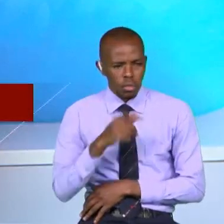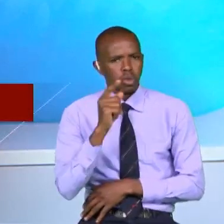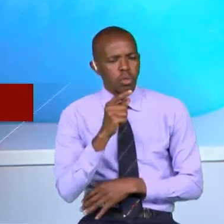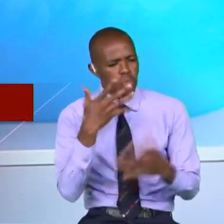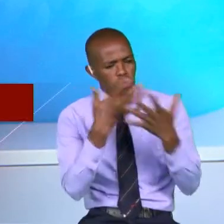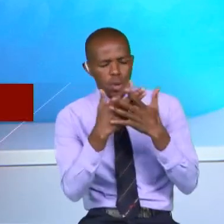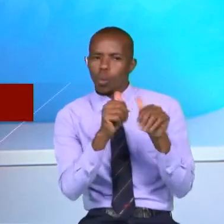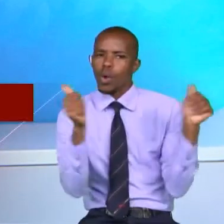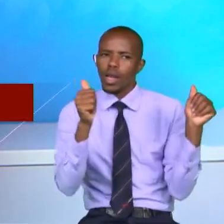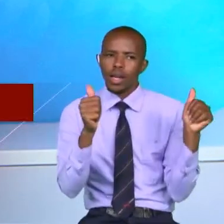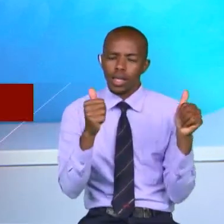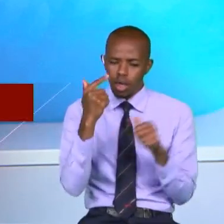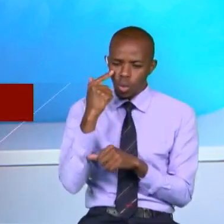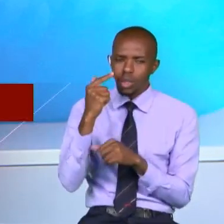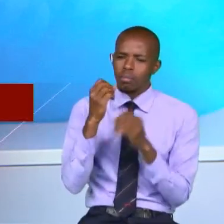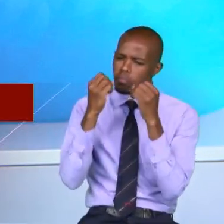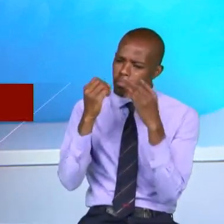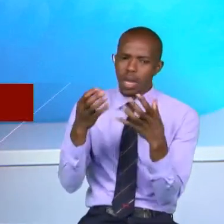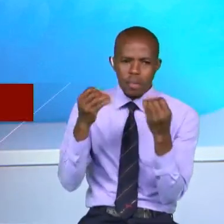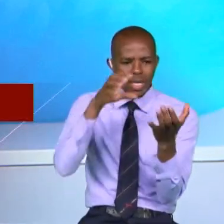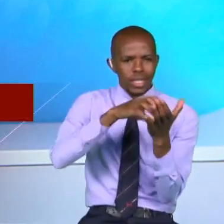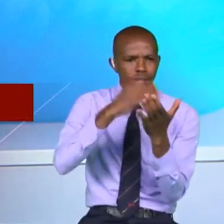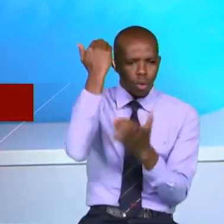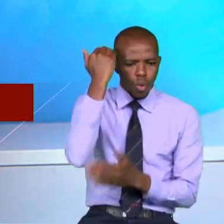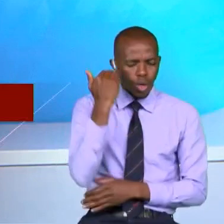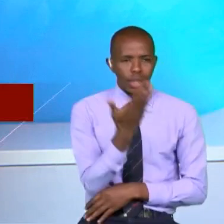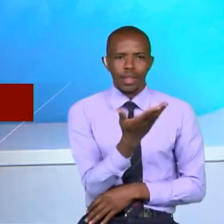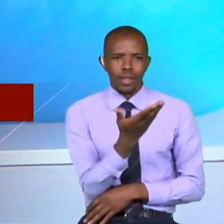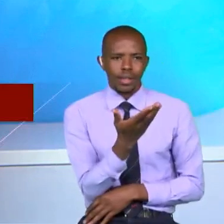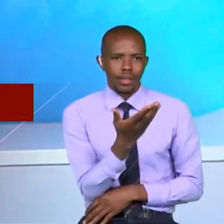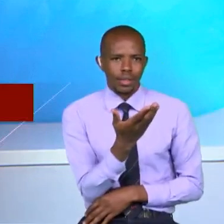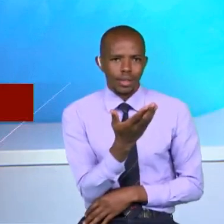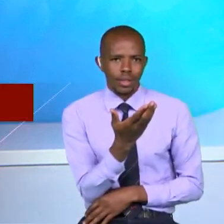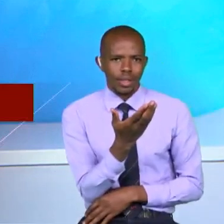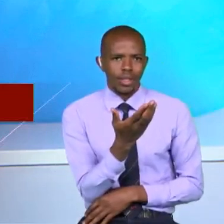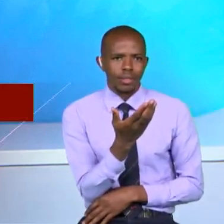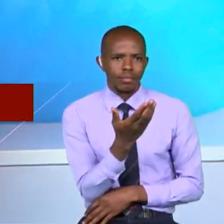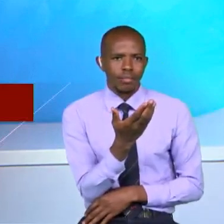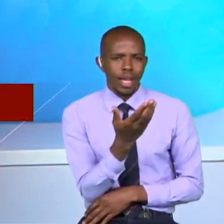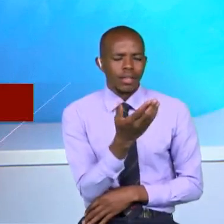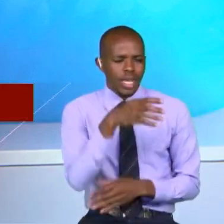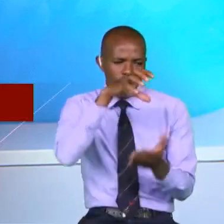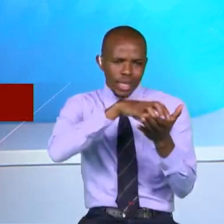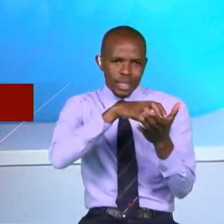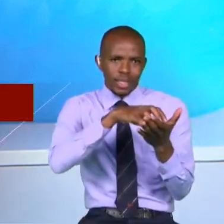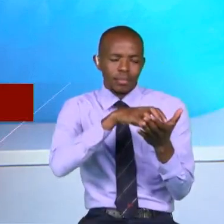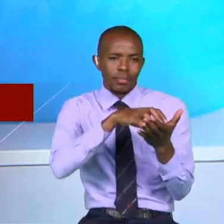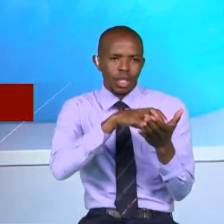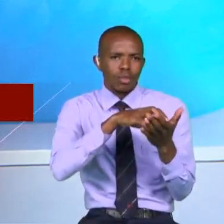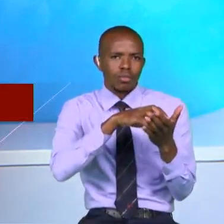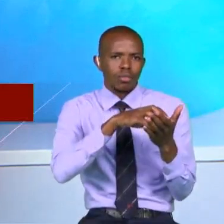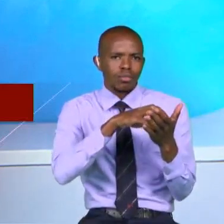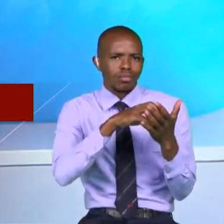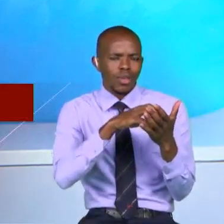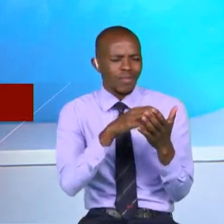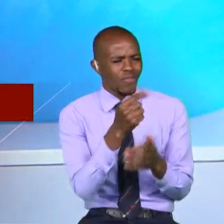that's fine. I mean, we've seen how many of them have cases in court that are actually substantial cases and that are being prosecuted. Mm.